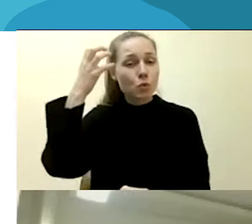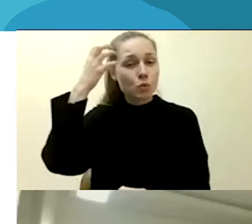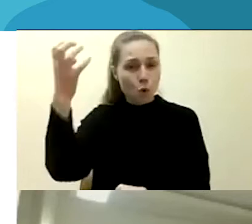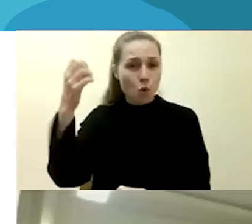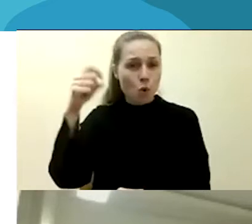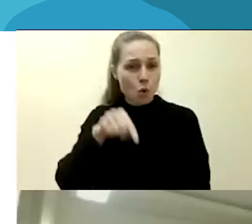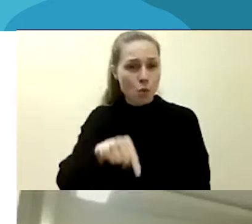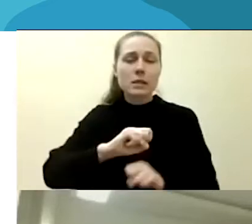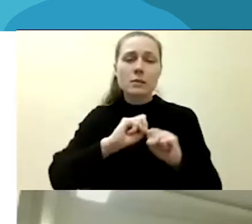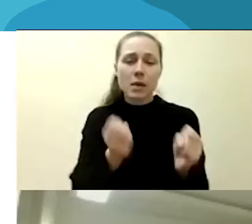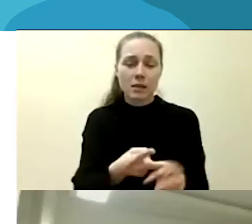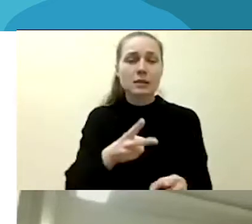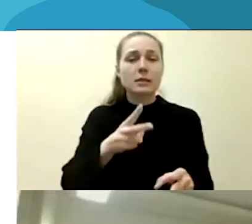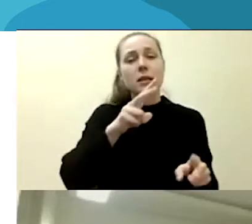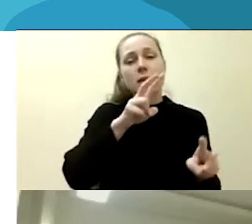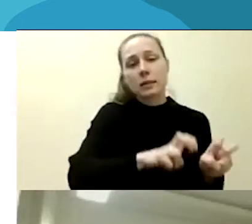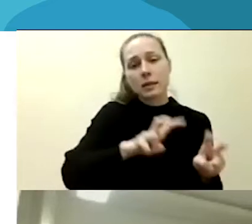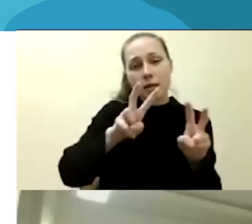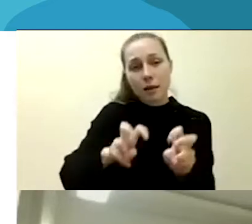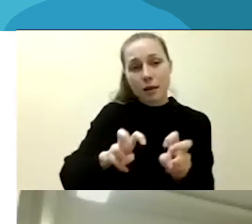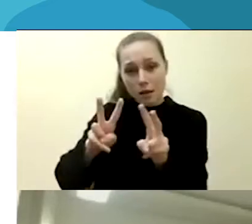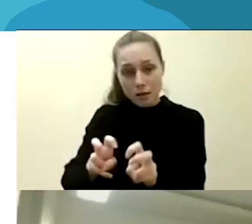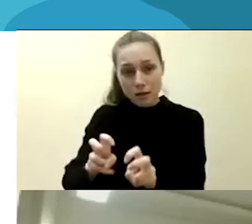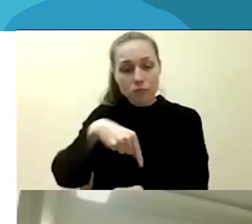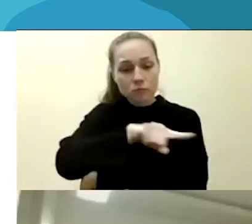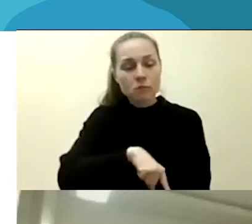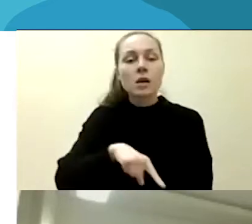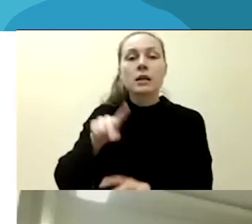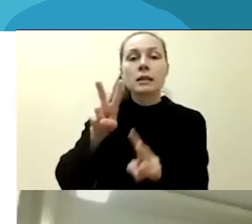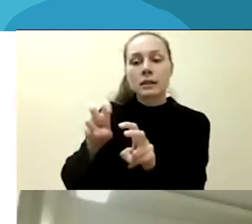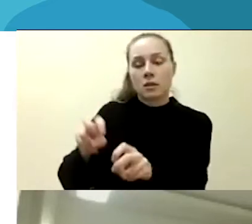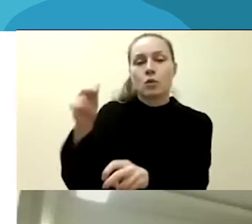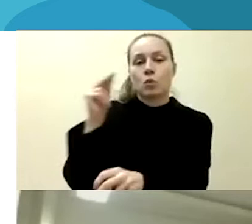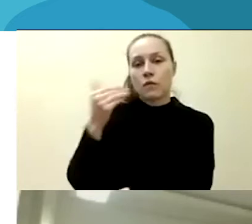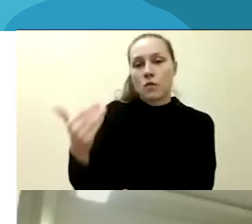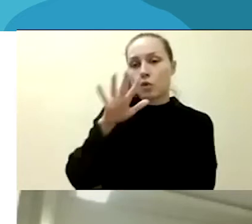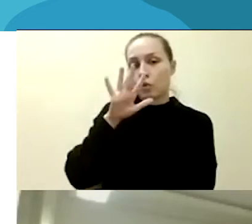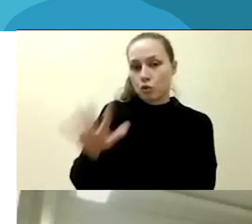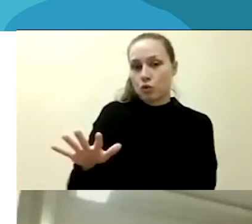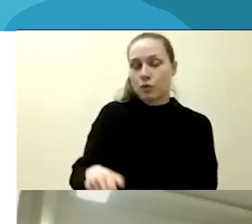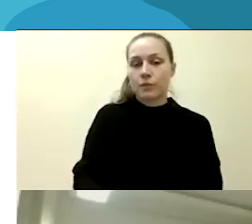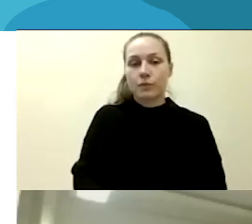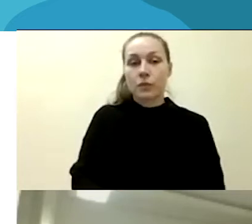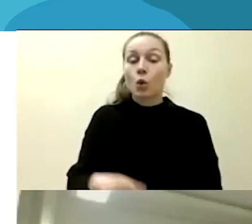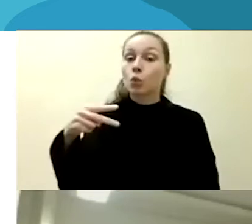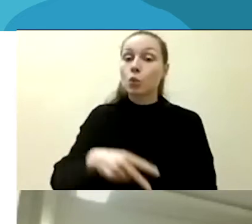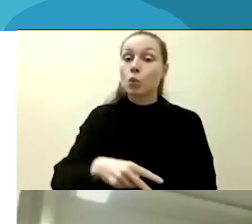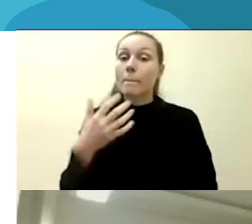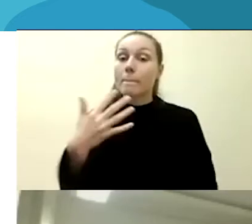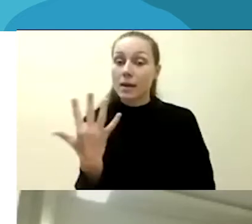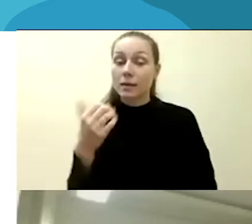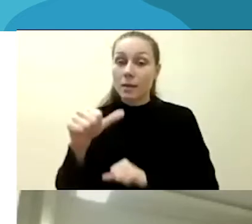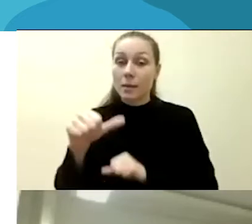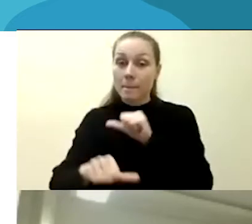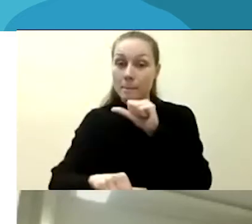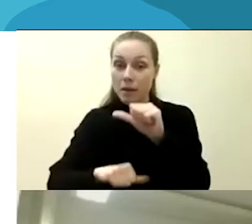since 2015, they decided that all the three big cities, Stockholm, Gothenburg, and Malmö, should have hate